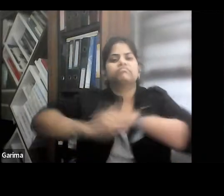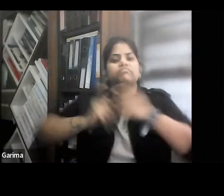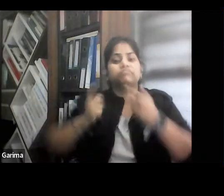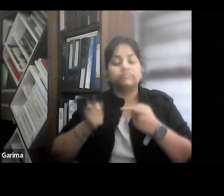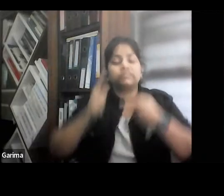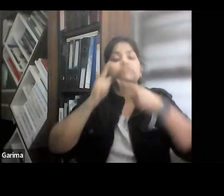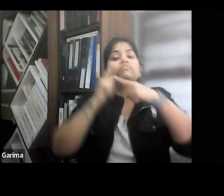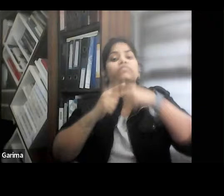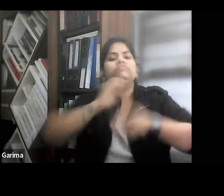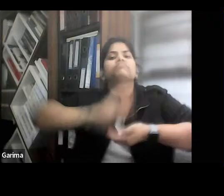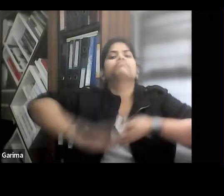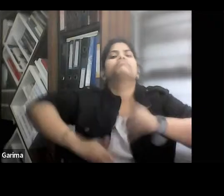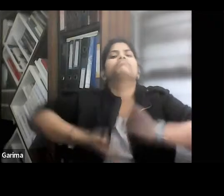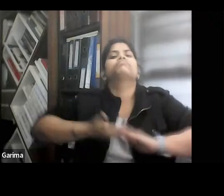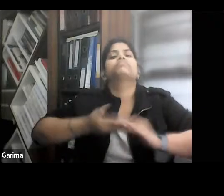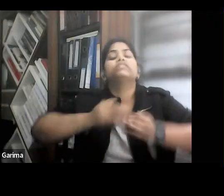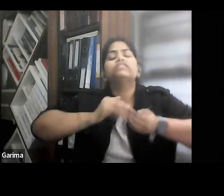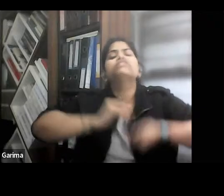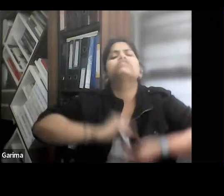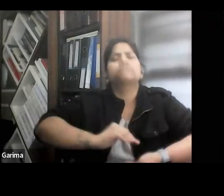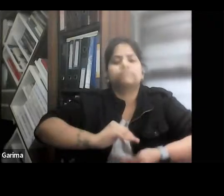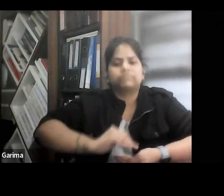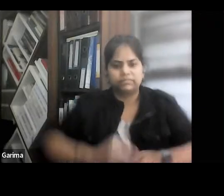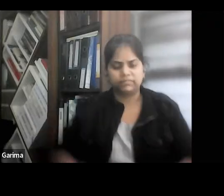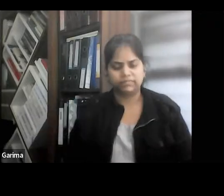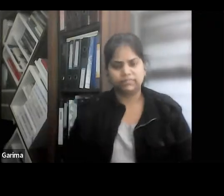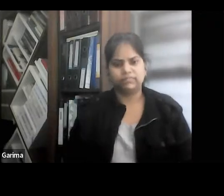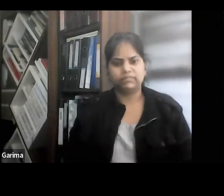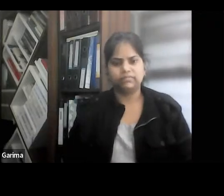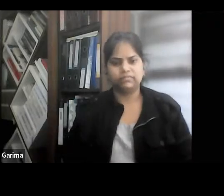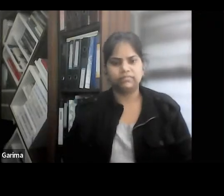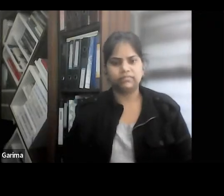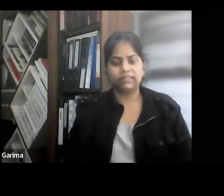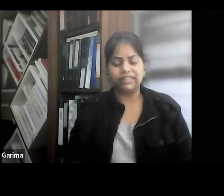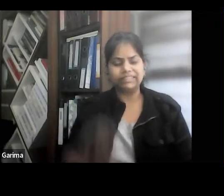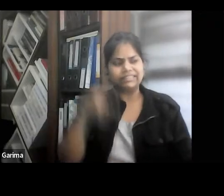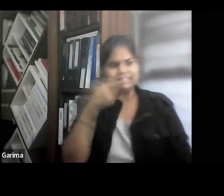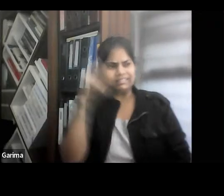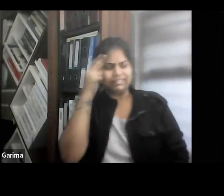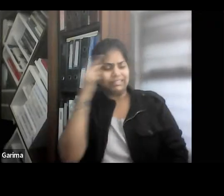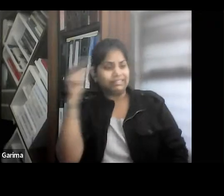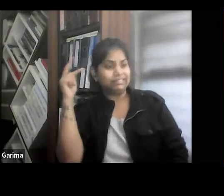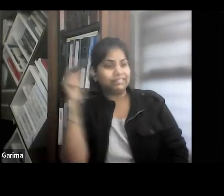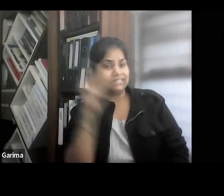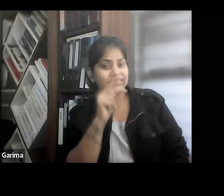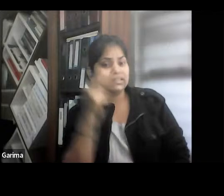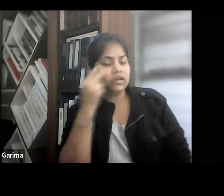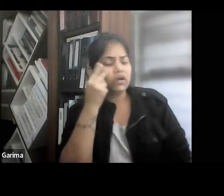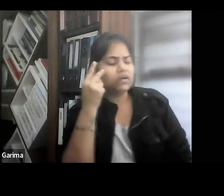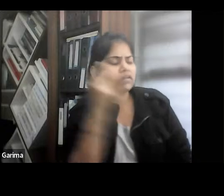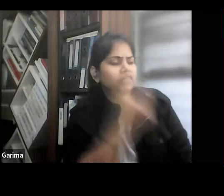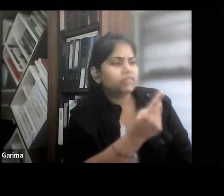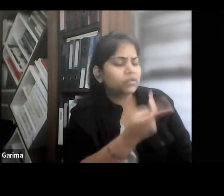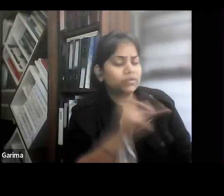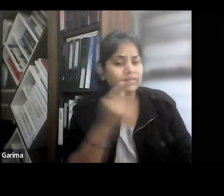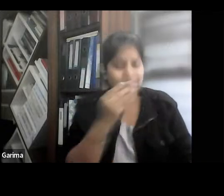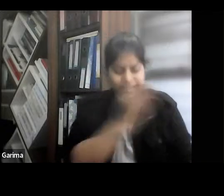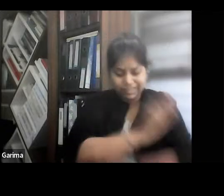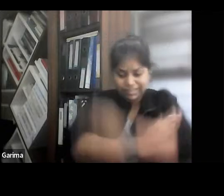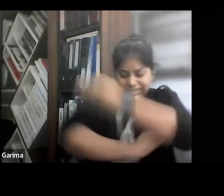childhood. A deficit view of disabled children who are in need